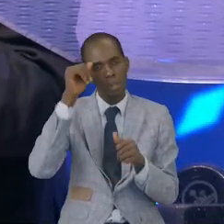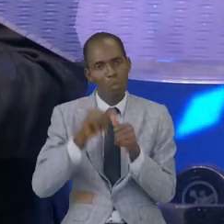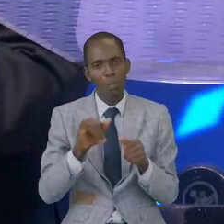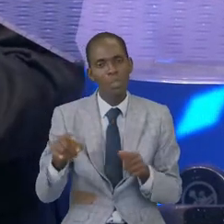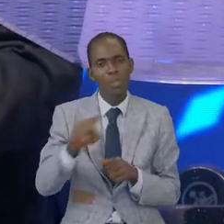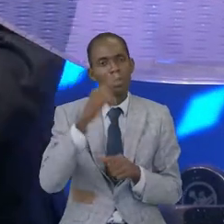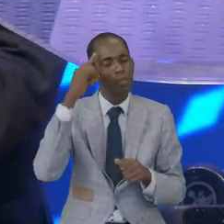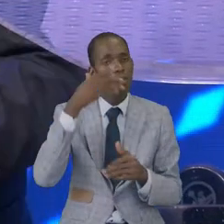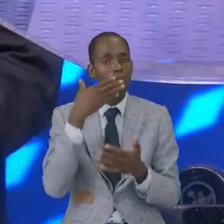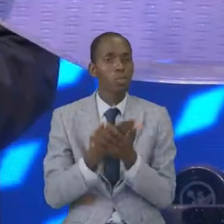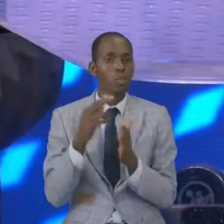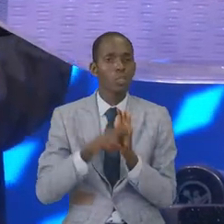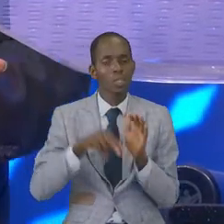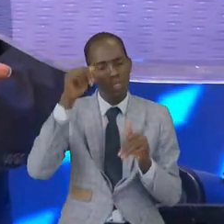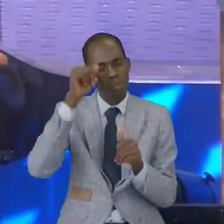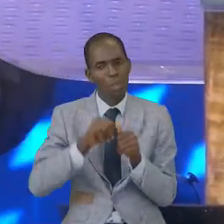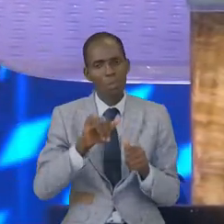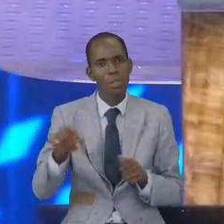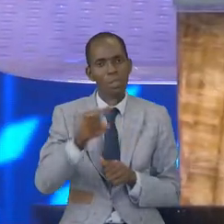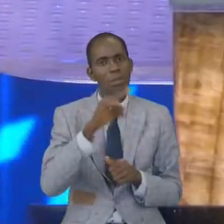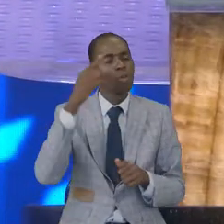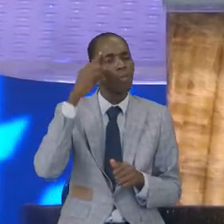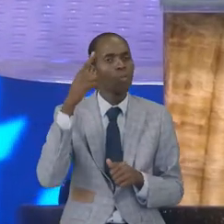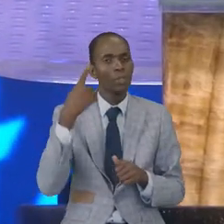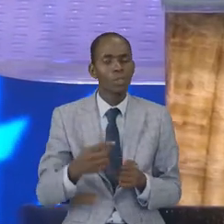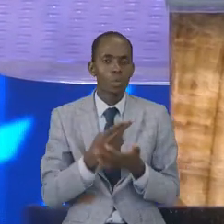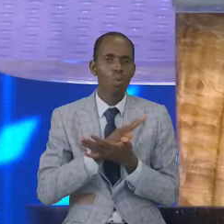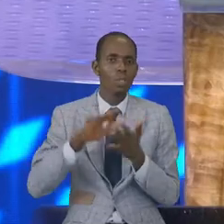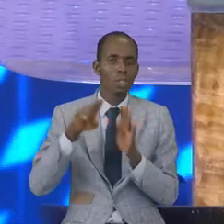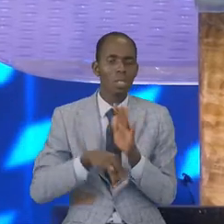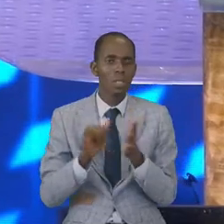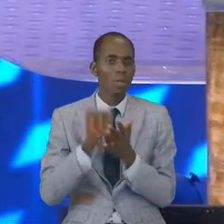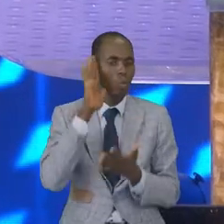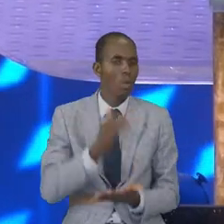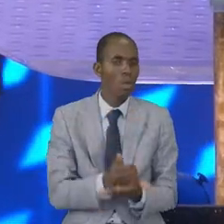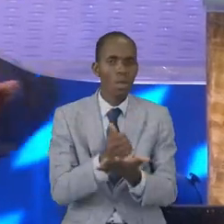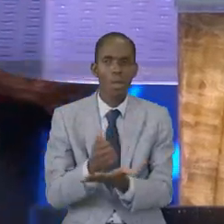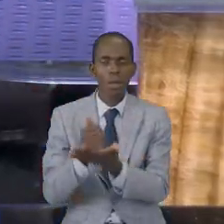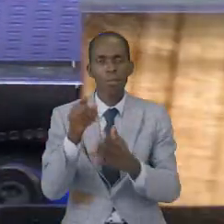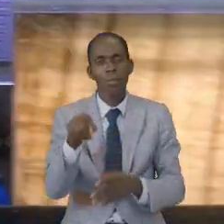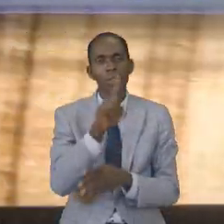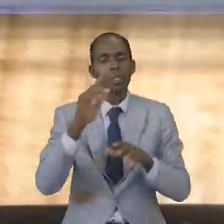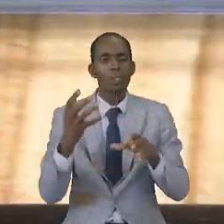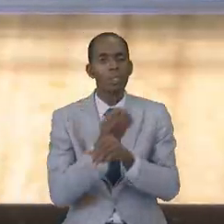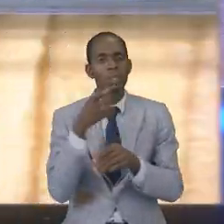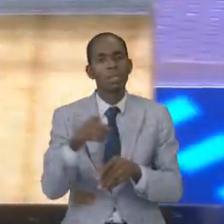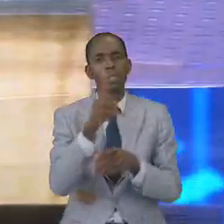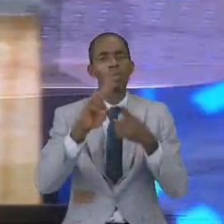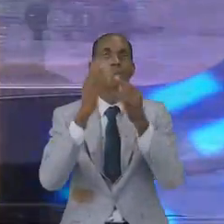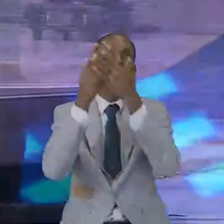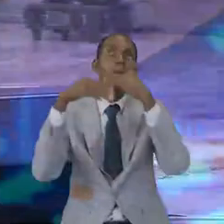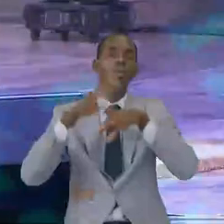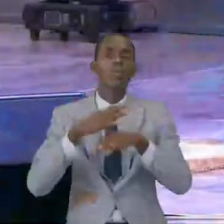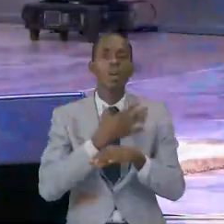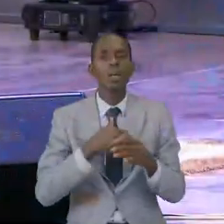them for goodness, you are remembering them for the godliness that will help them and take them to heaven. It says,